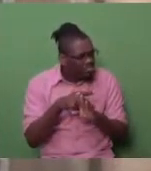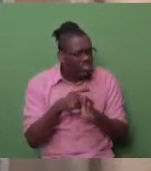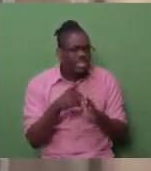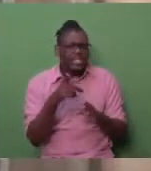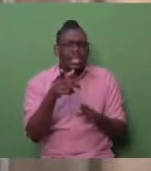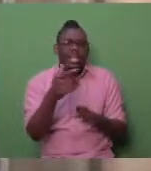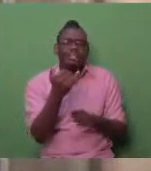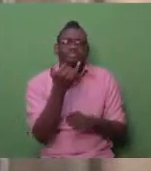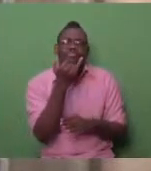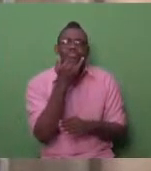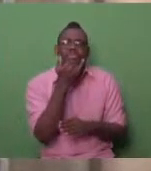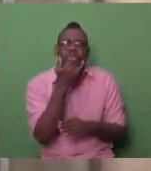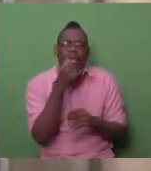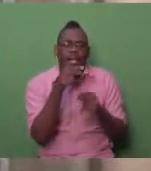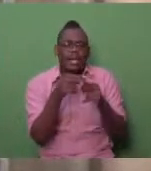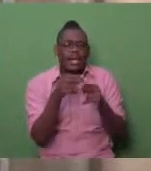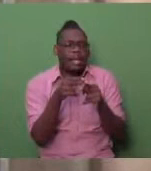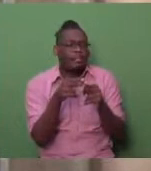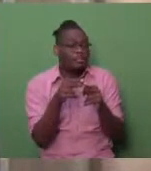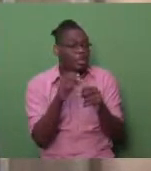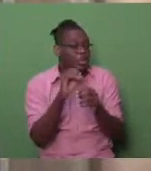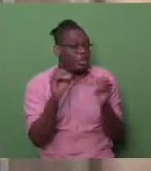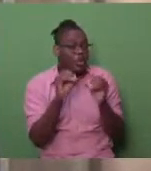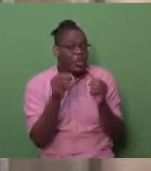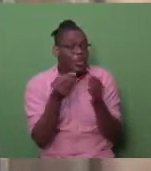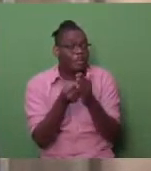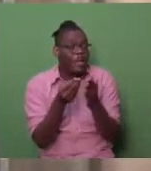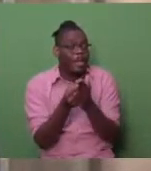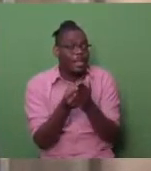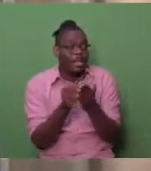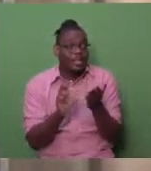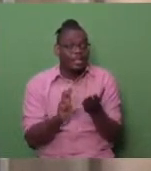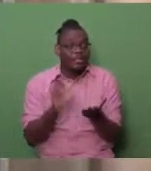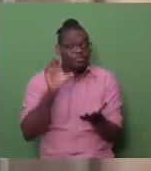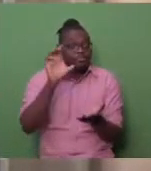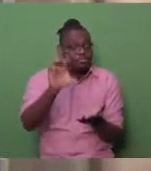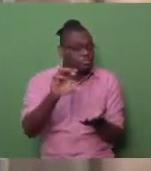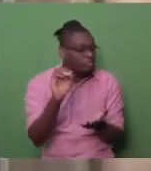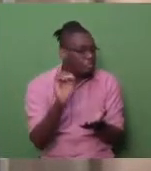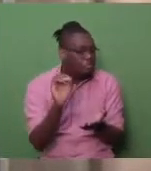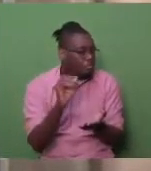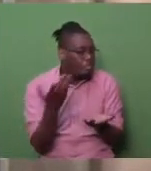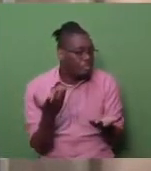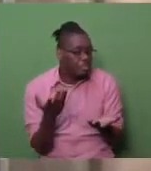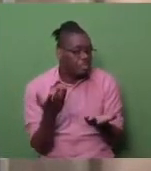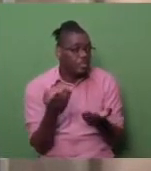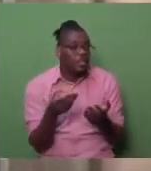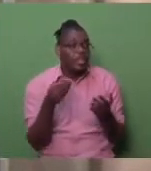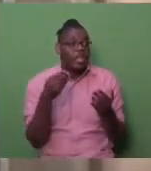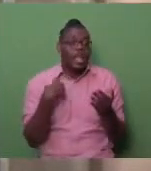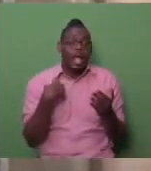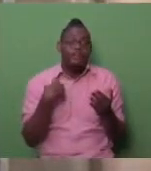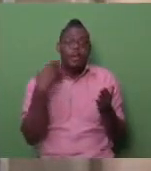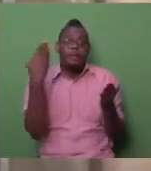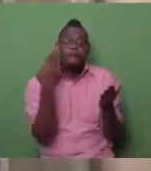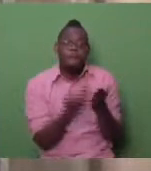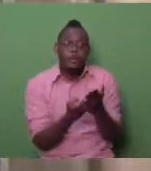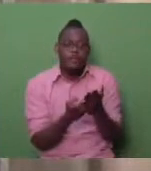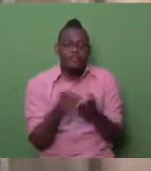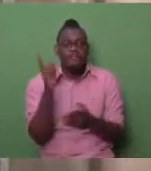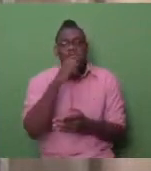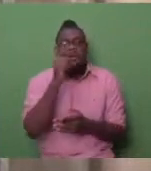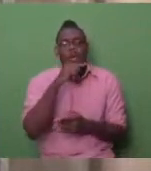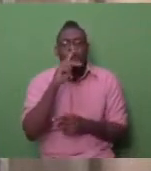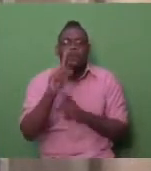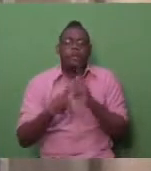accelerated housing program? This is proof of hypocrisy and deception by this government. They shamefully talk about home